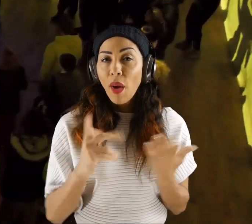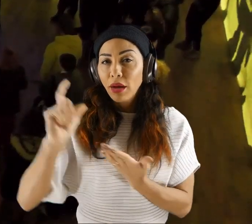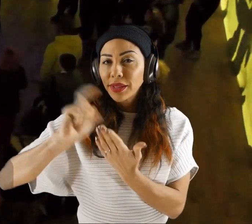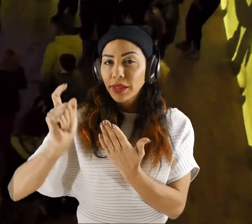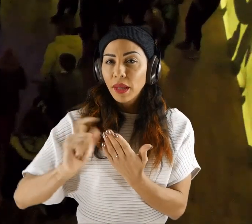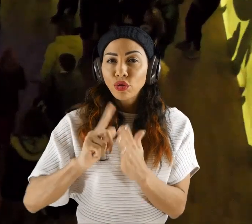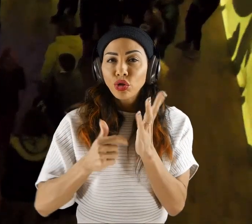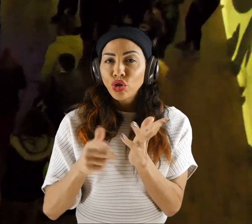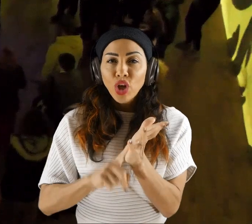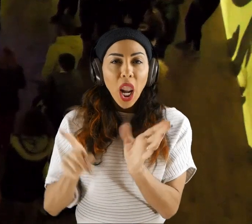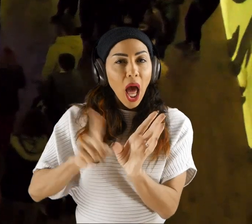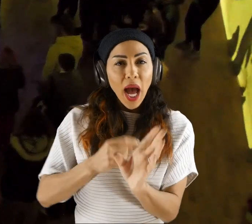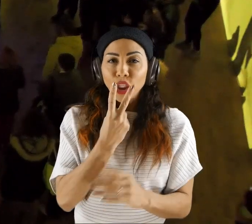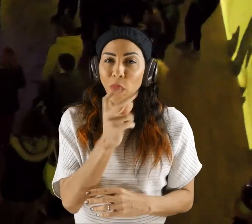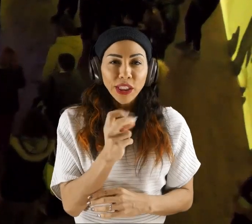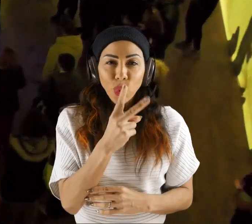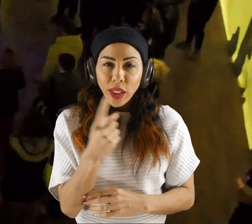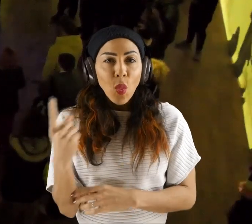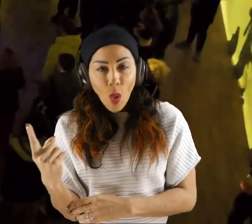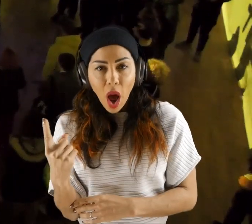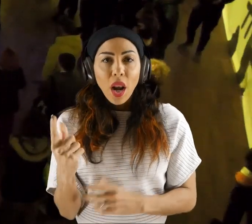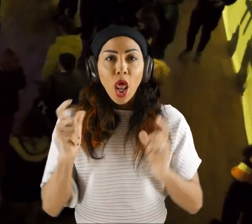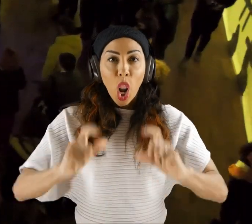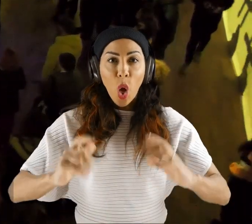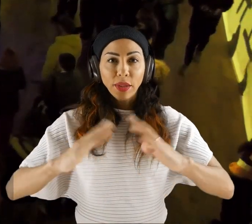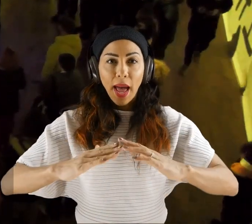Instagram in July 2021 as things were opening up,